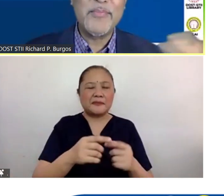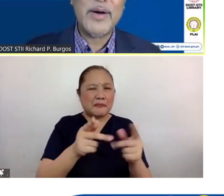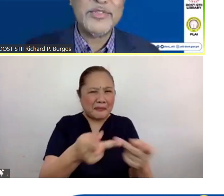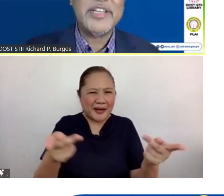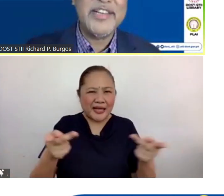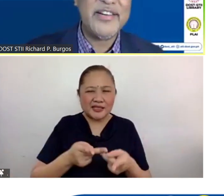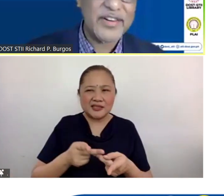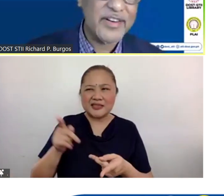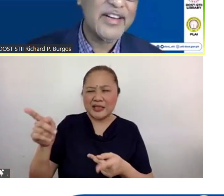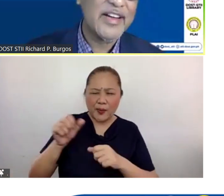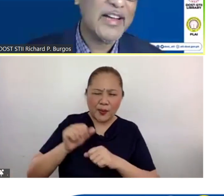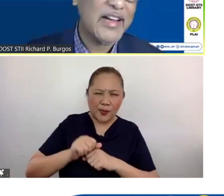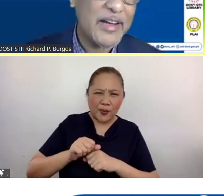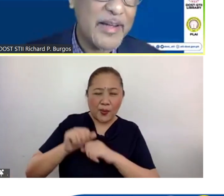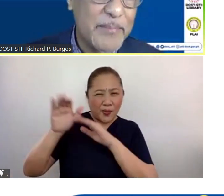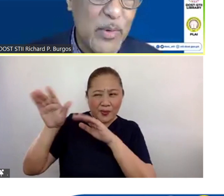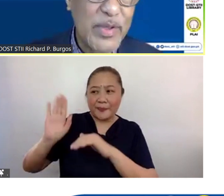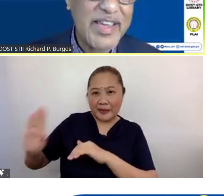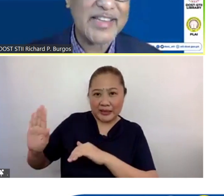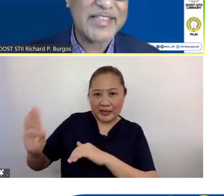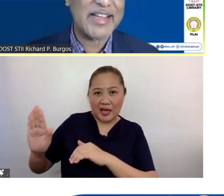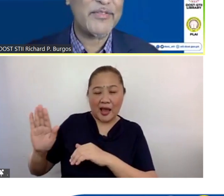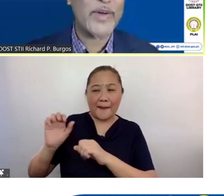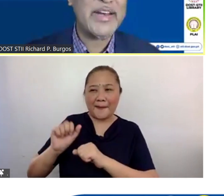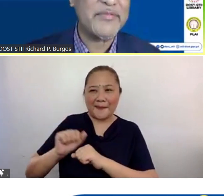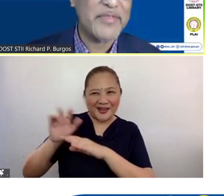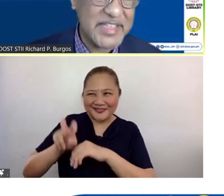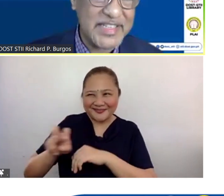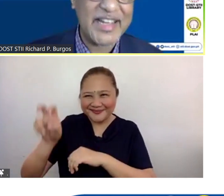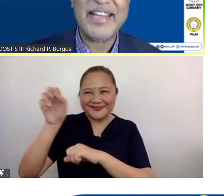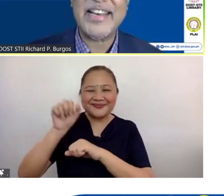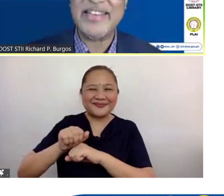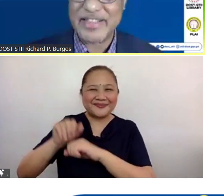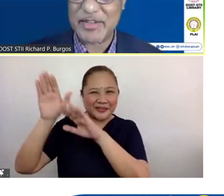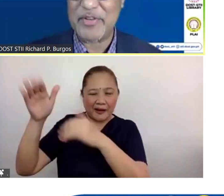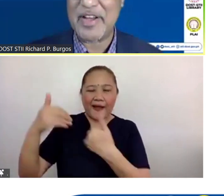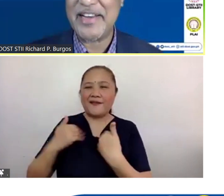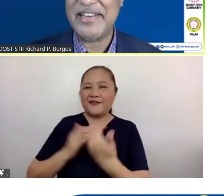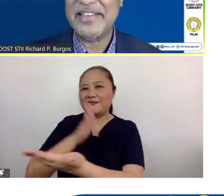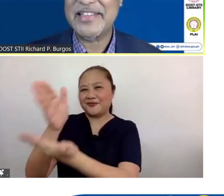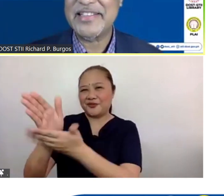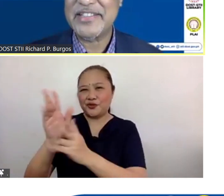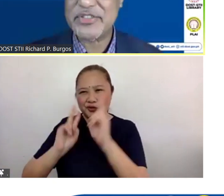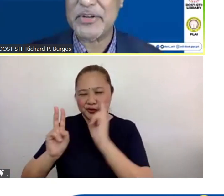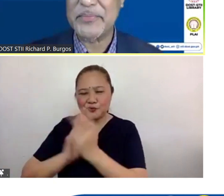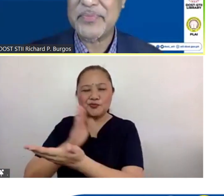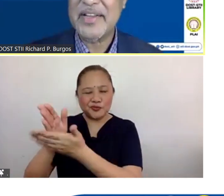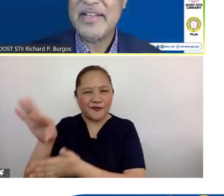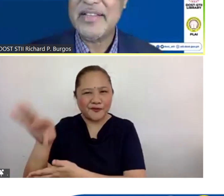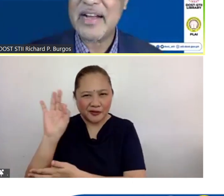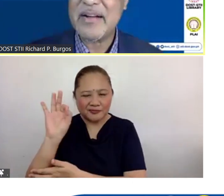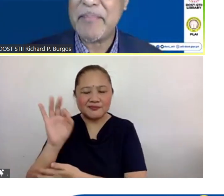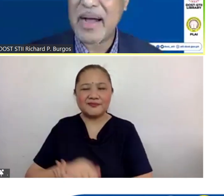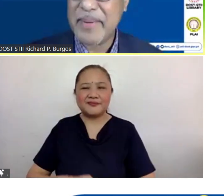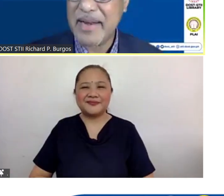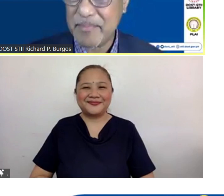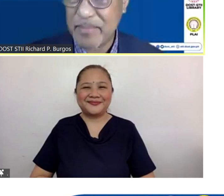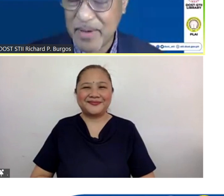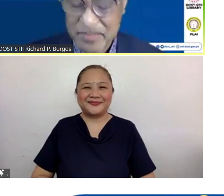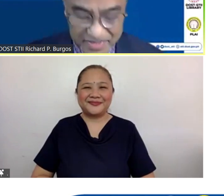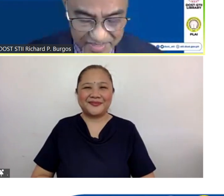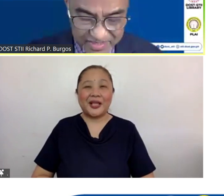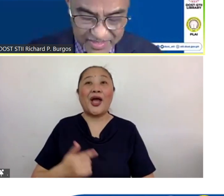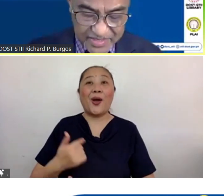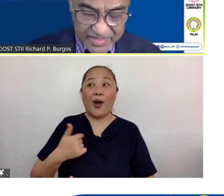own mountaineer employees have already visited and identified. So, nagpakapilang